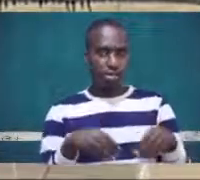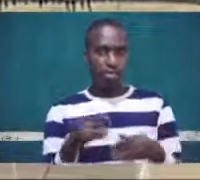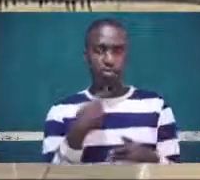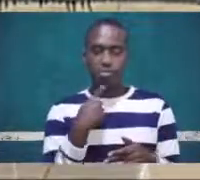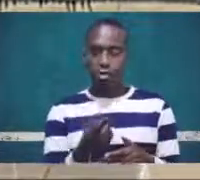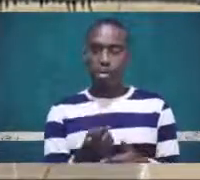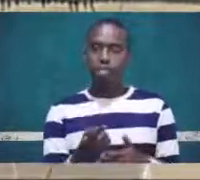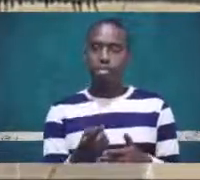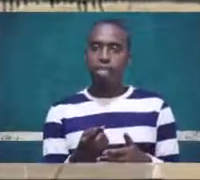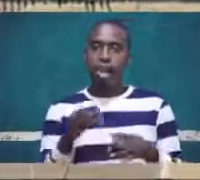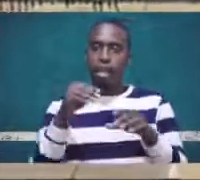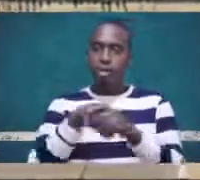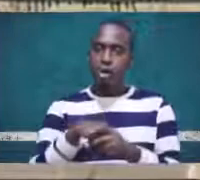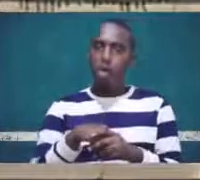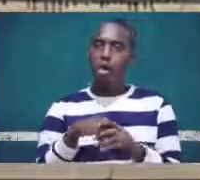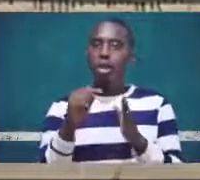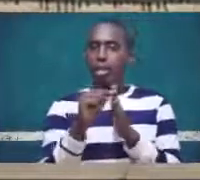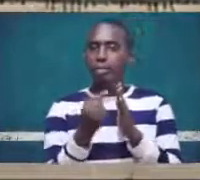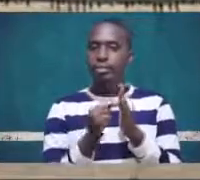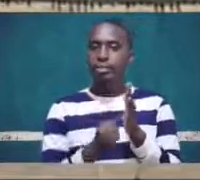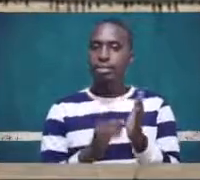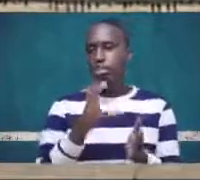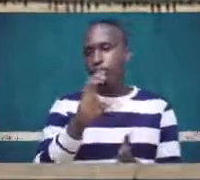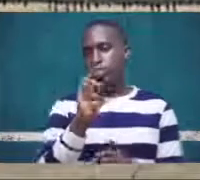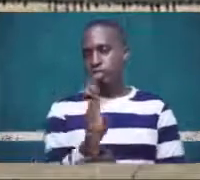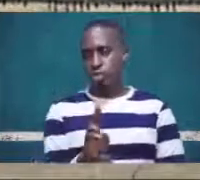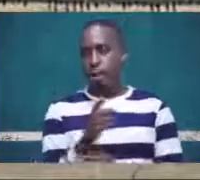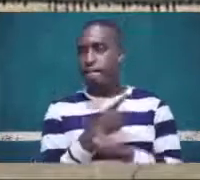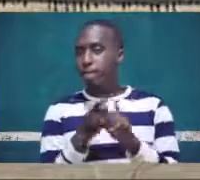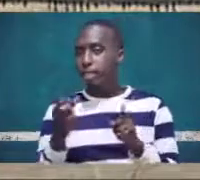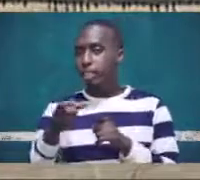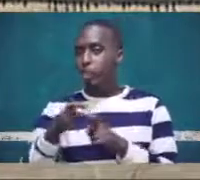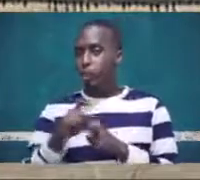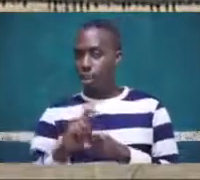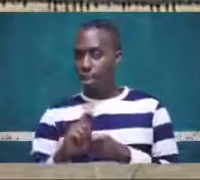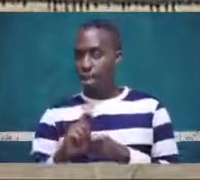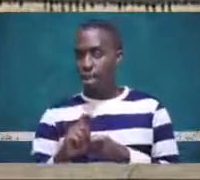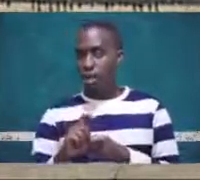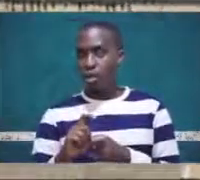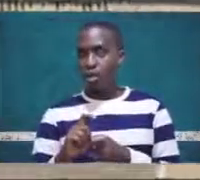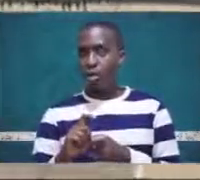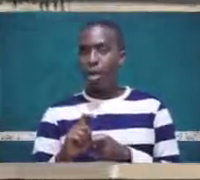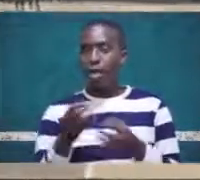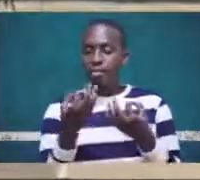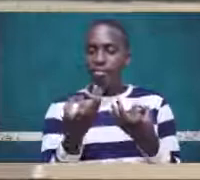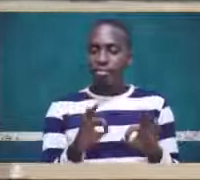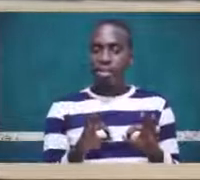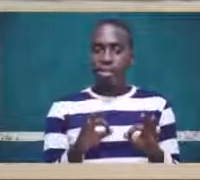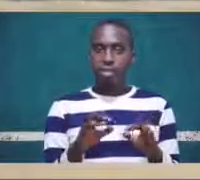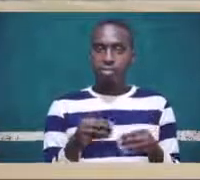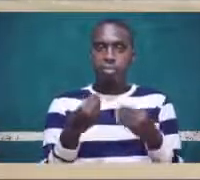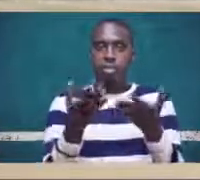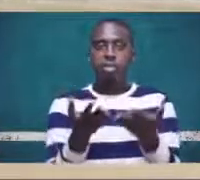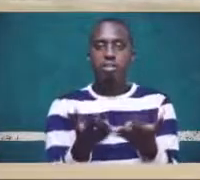it also entails the characteristics of customs union. But in addition, there is free mobility of factors of